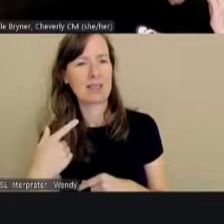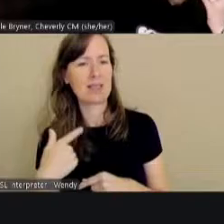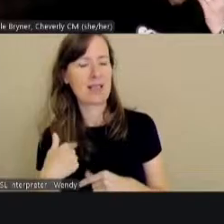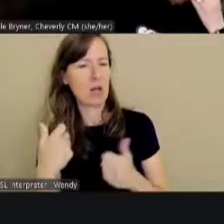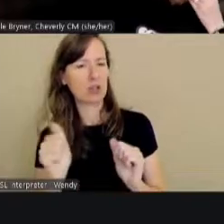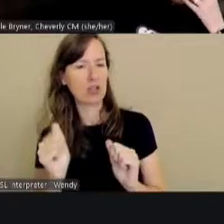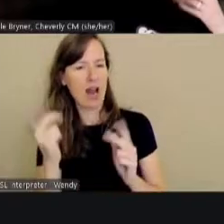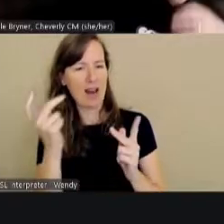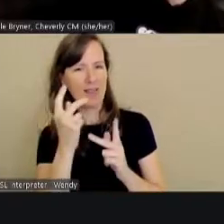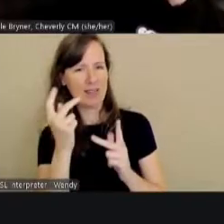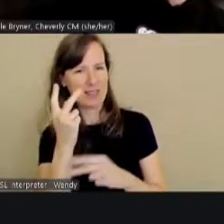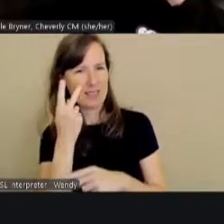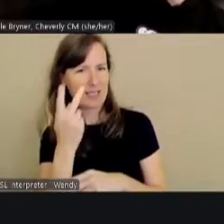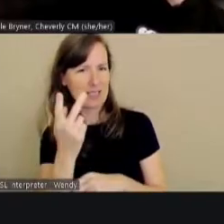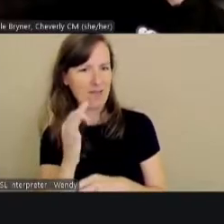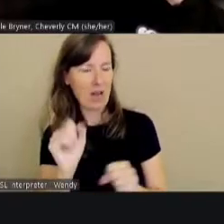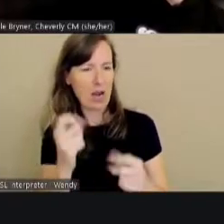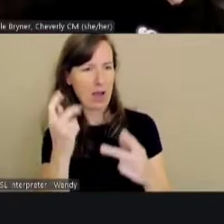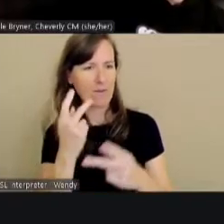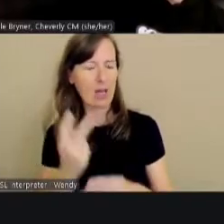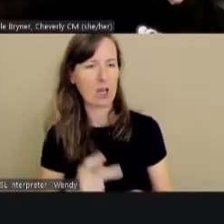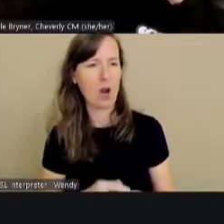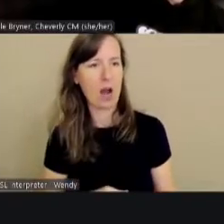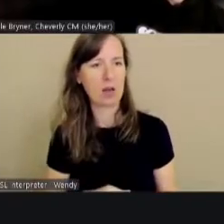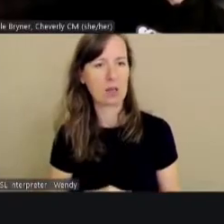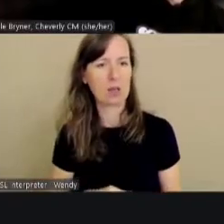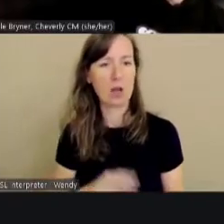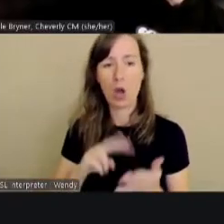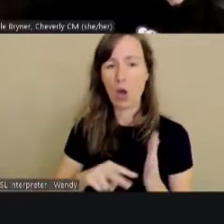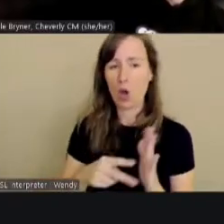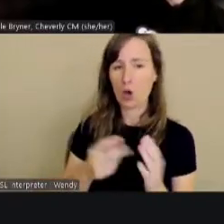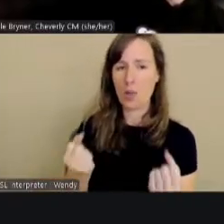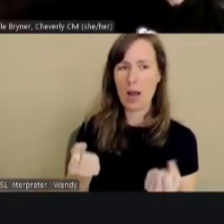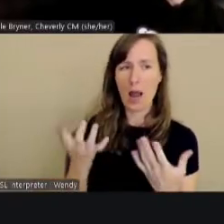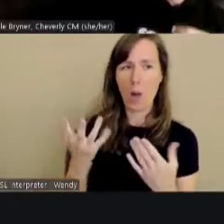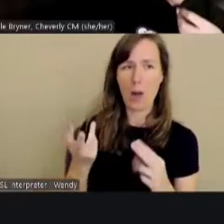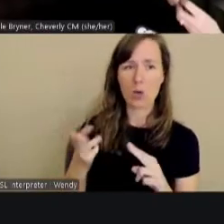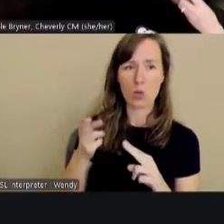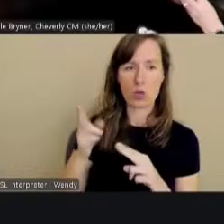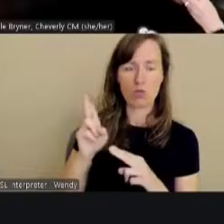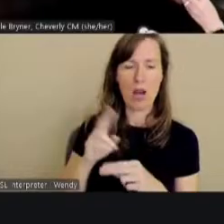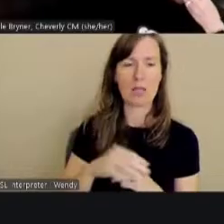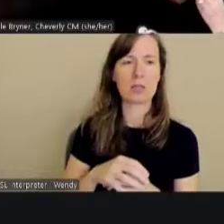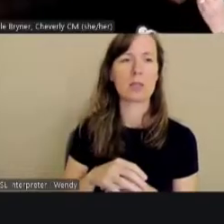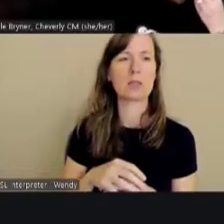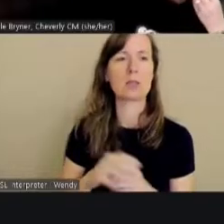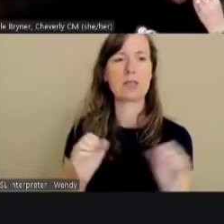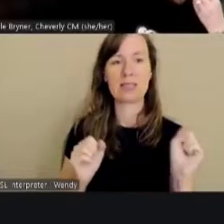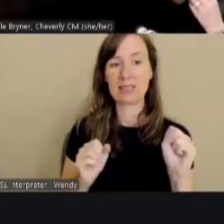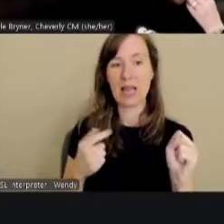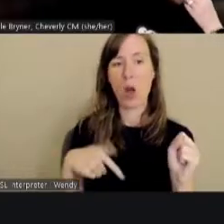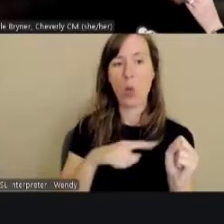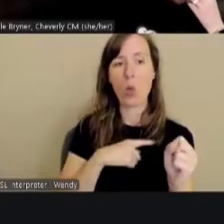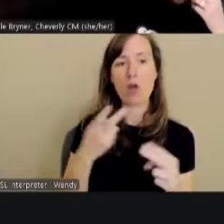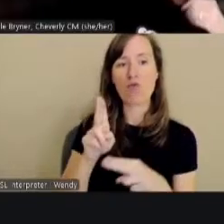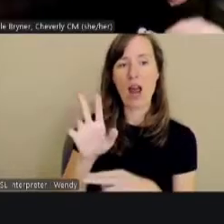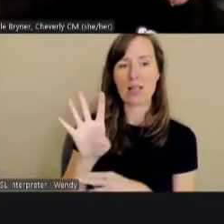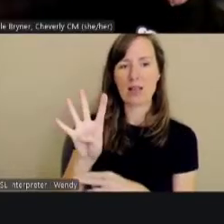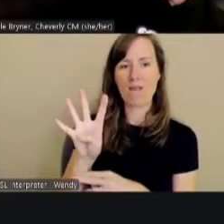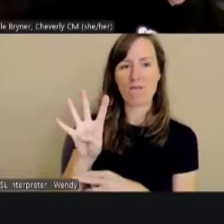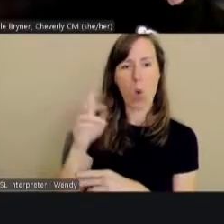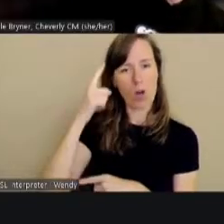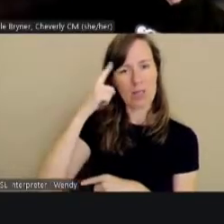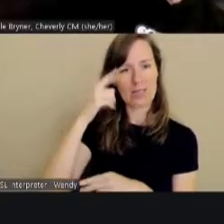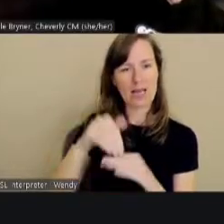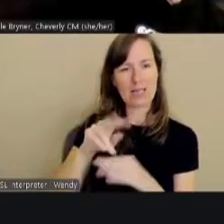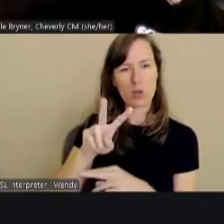out if I can do a chart on that. You asking me how much we've raised at them? Yeah. Yeah, we raised them 4 cents in 24, 5 cents